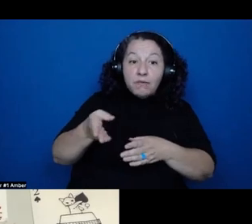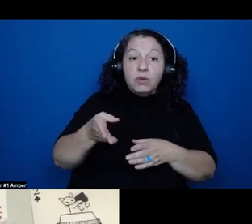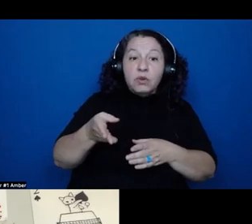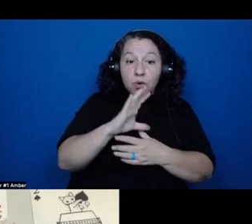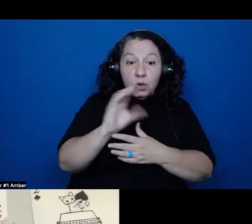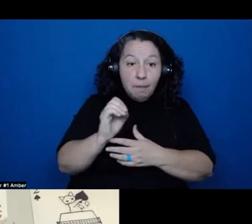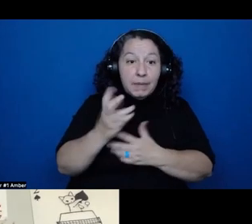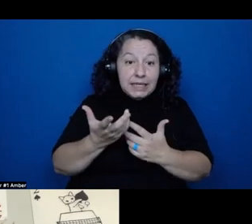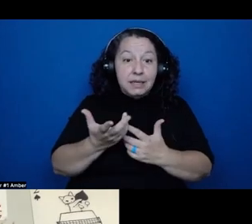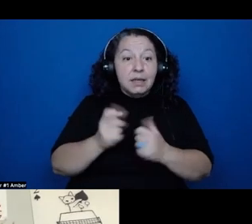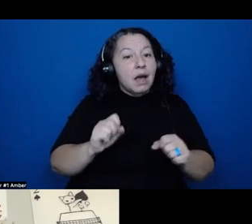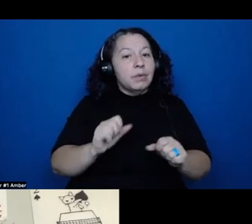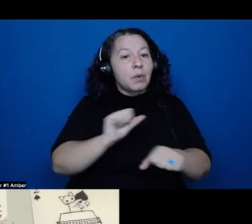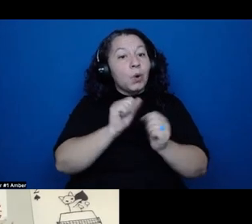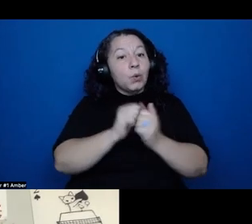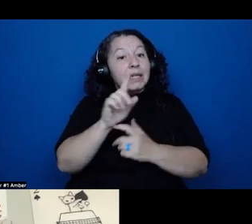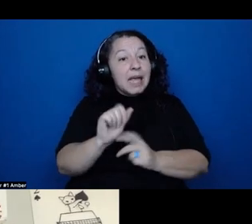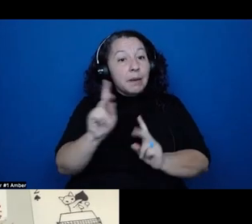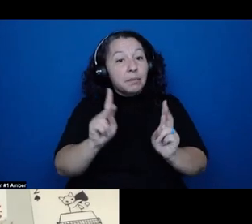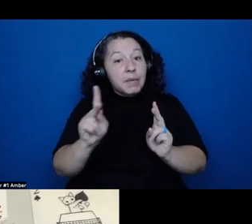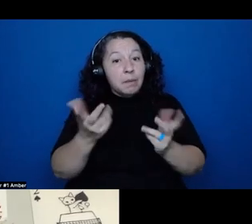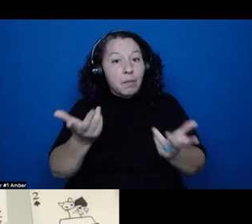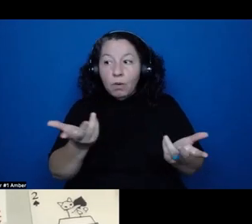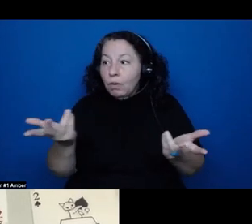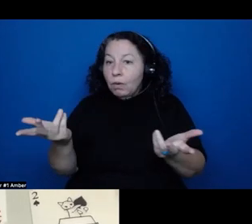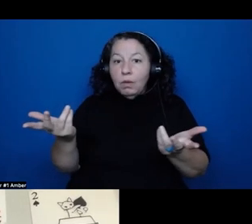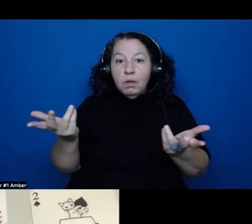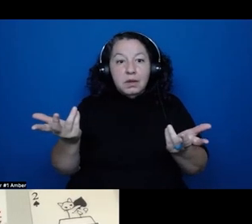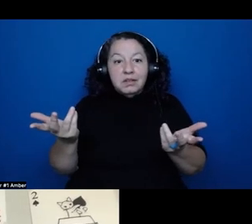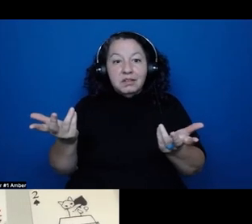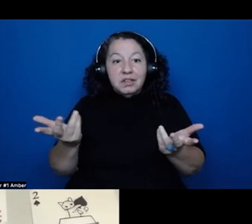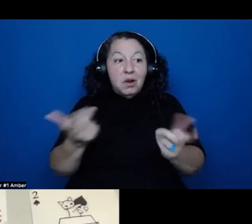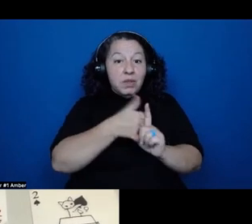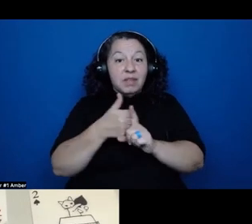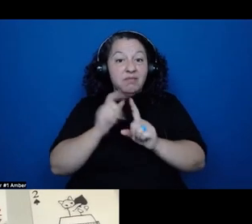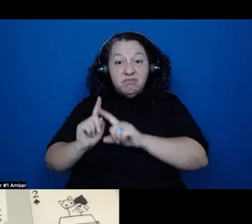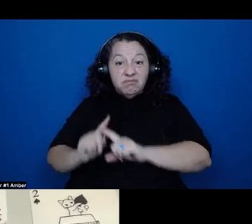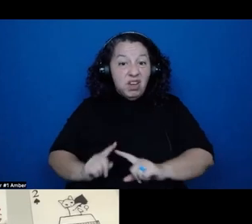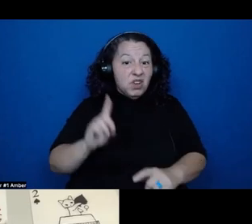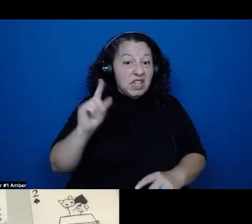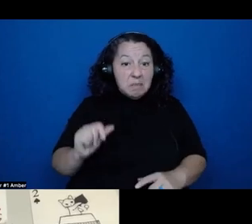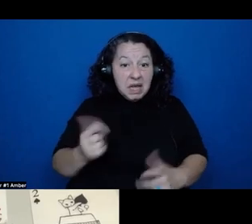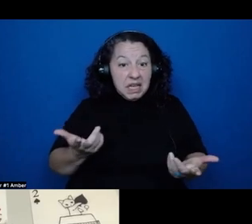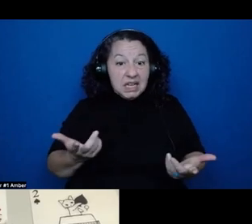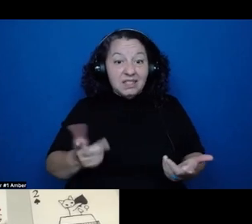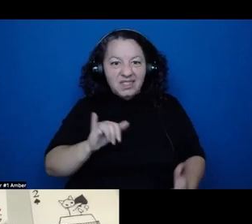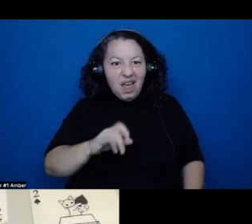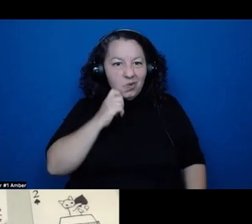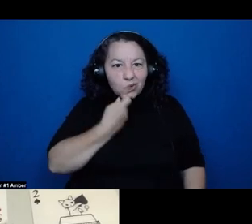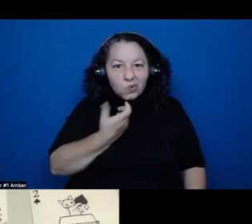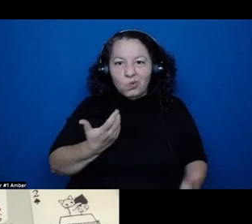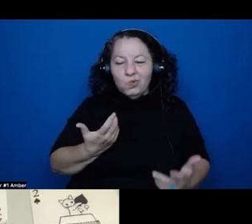with disabled people of different who had different disabilities. And so that was really cool to kind